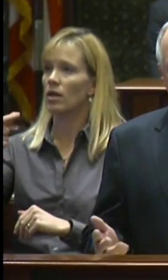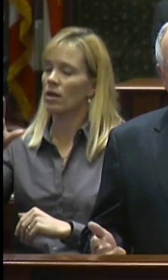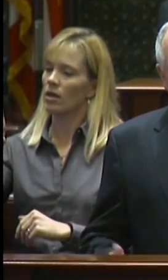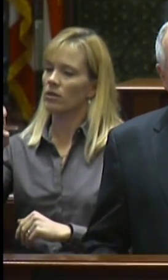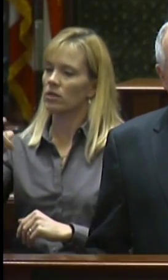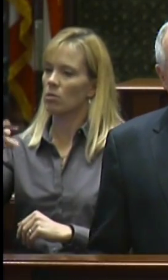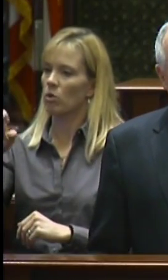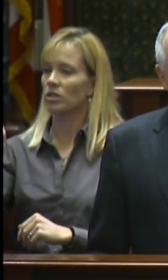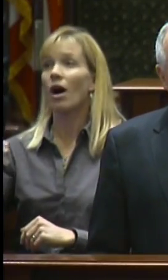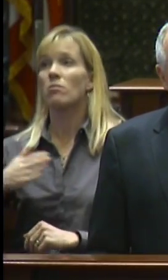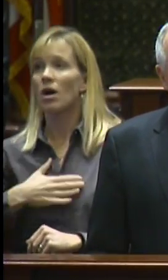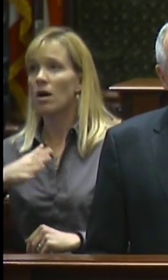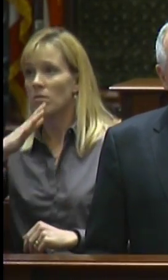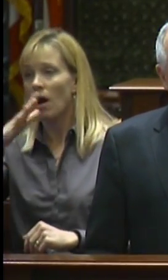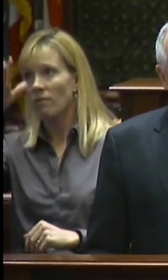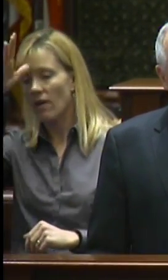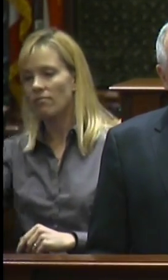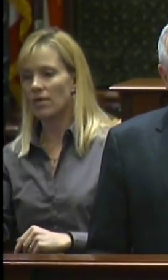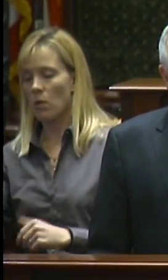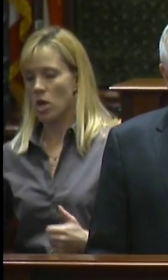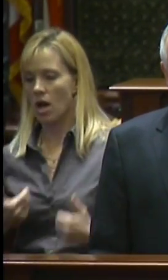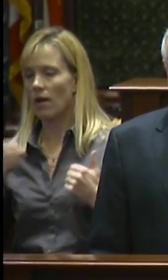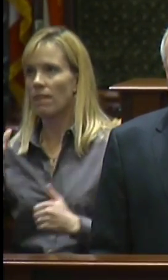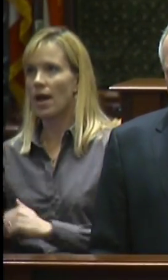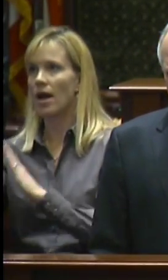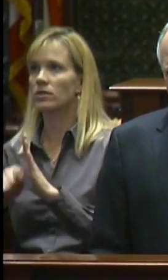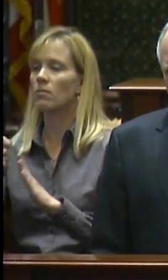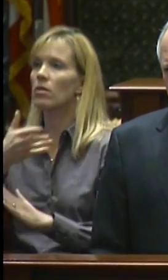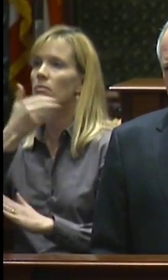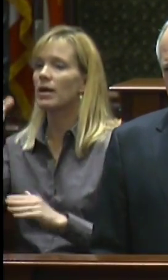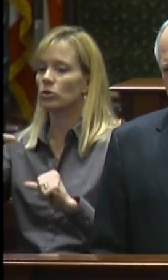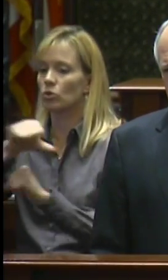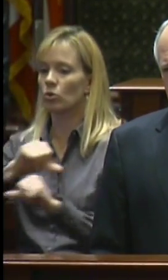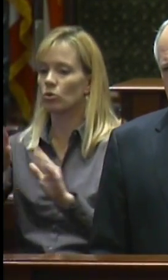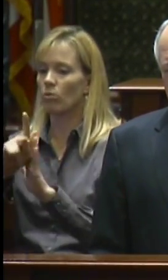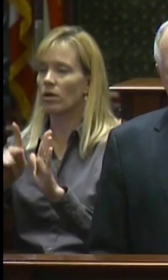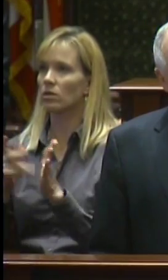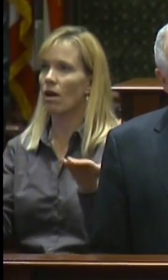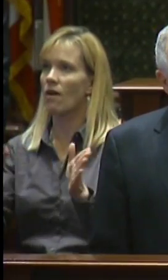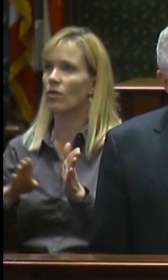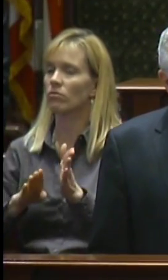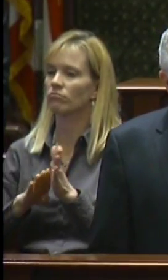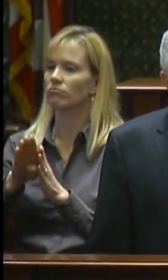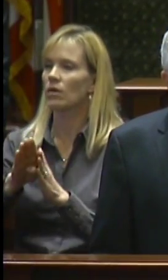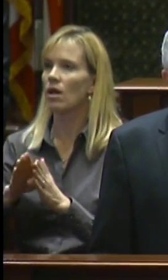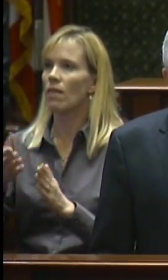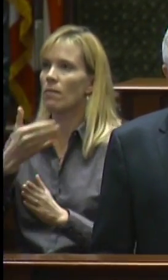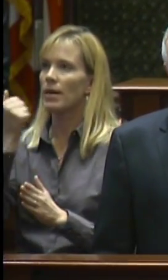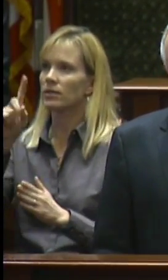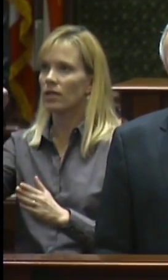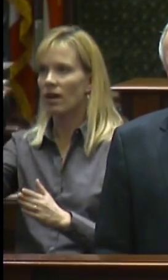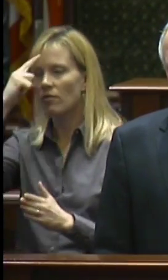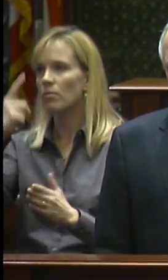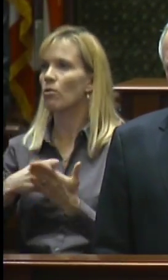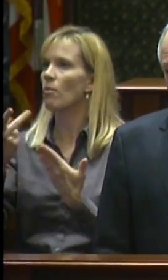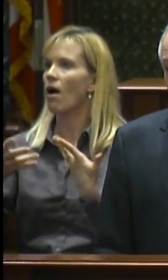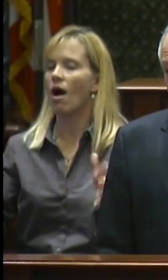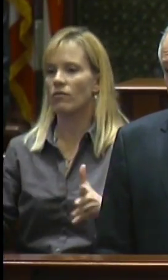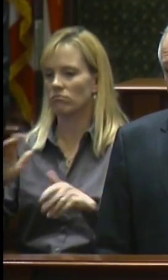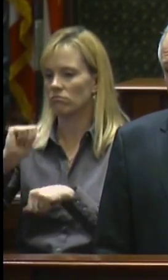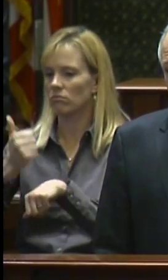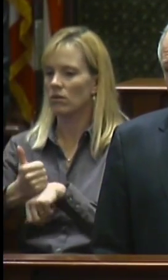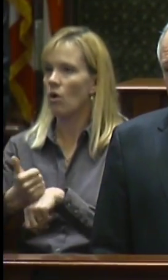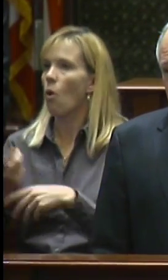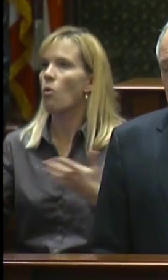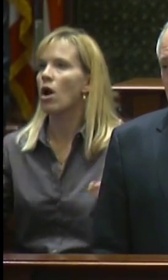when my mother and father were young, that the best social policy ever devised, the best government program ever devised, is a good